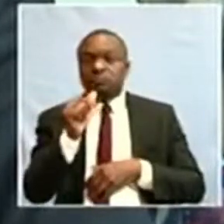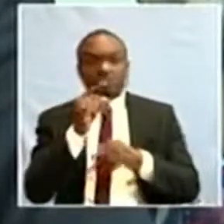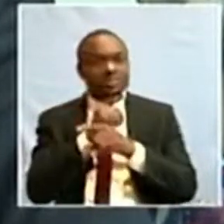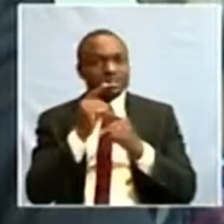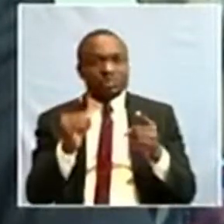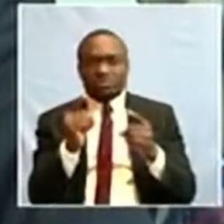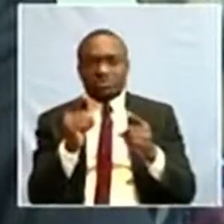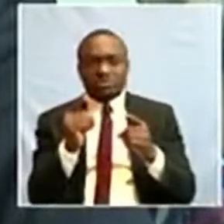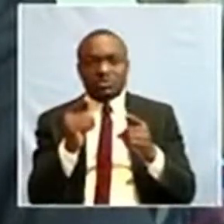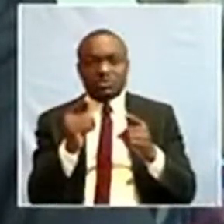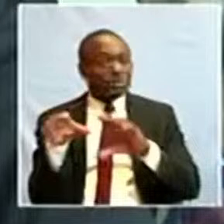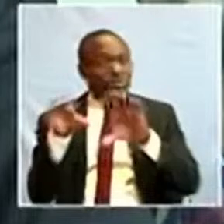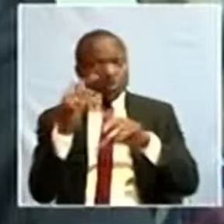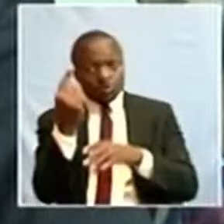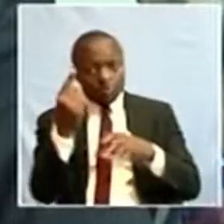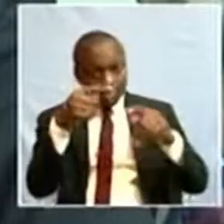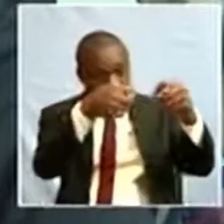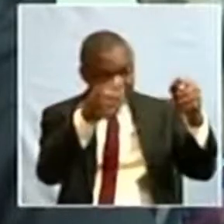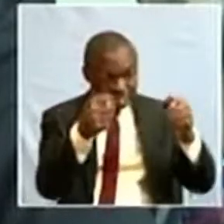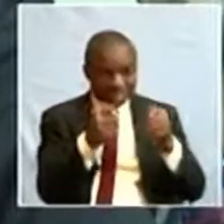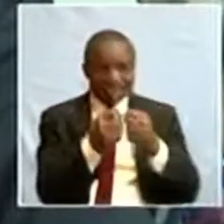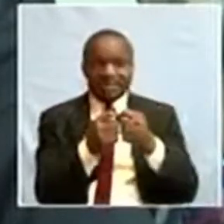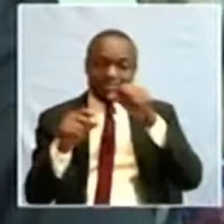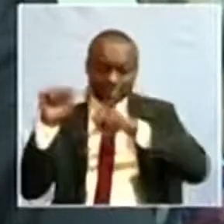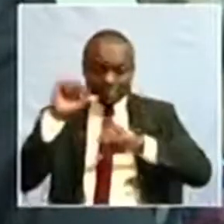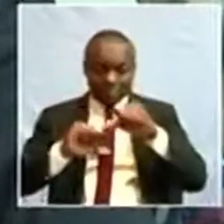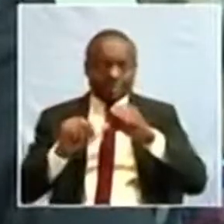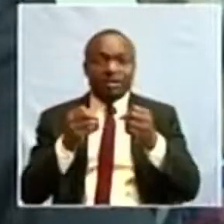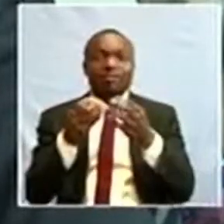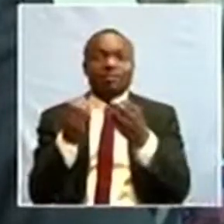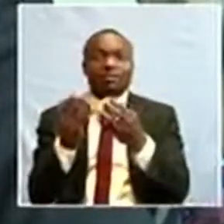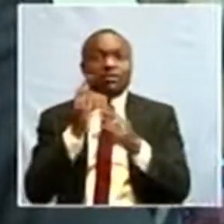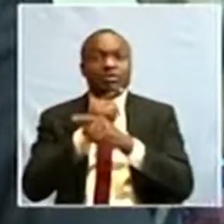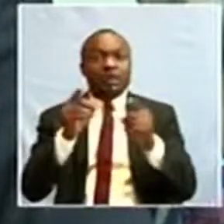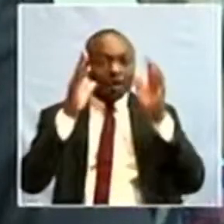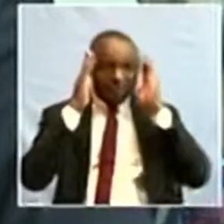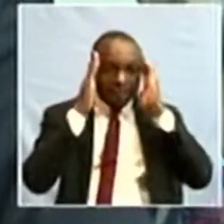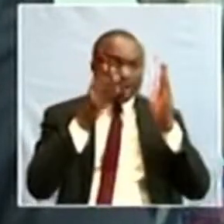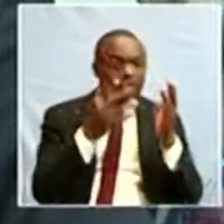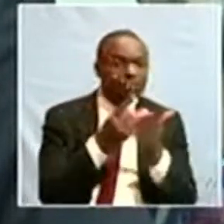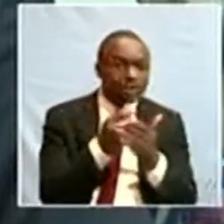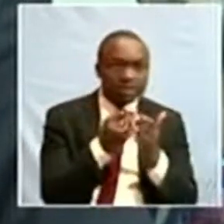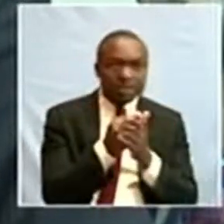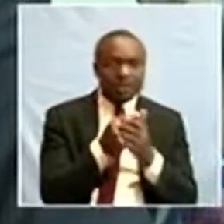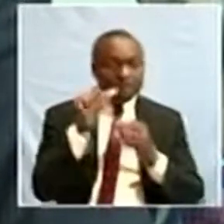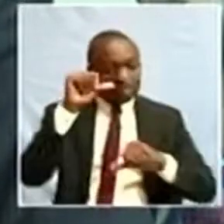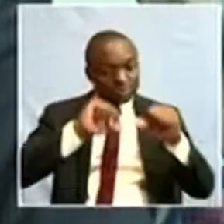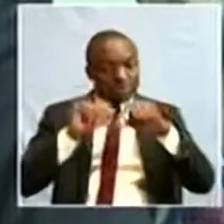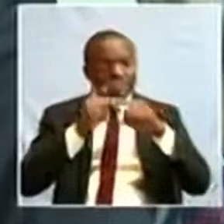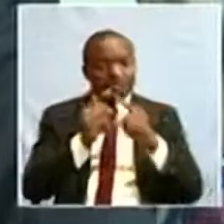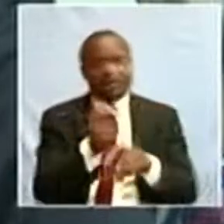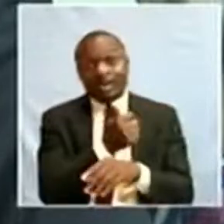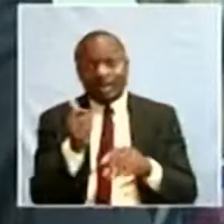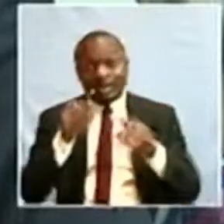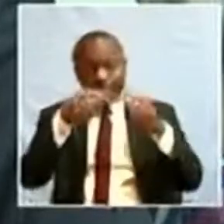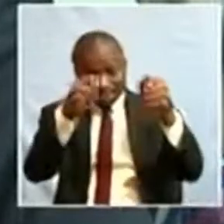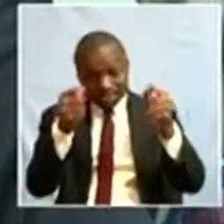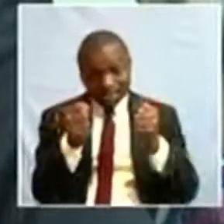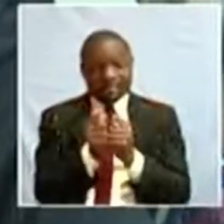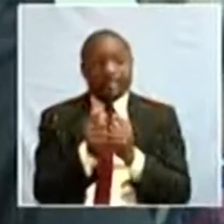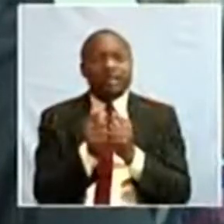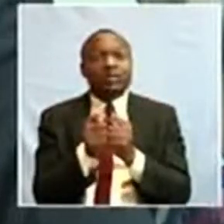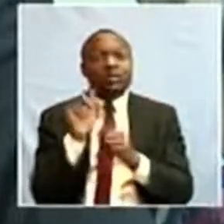type of audit, because most people tend to believe that we only focus on financial audits, but we do other types of audits